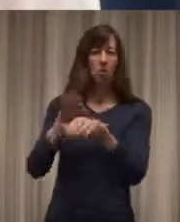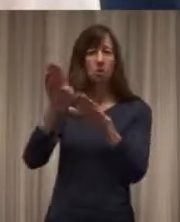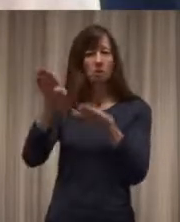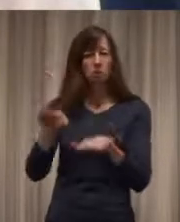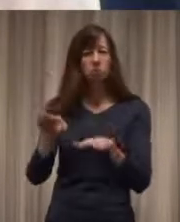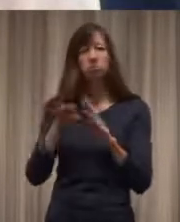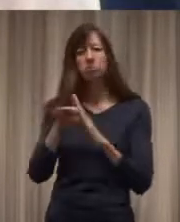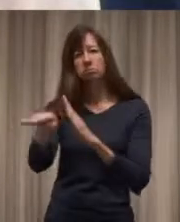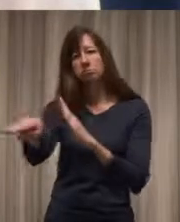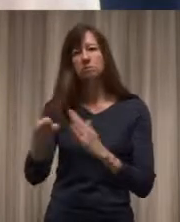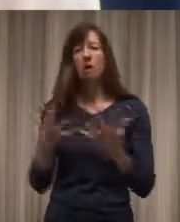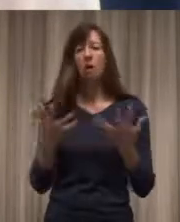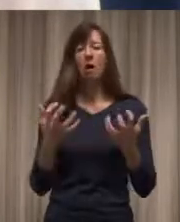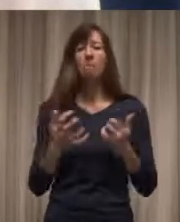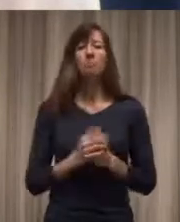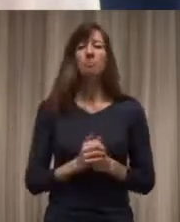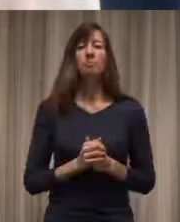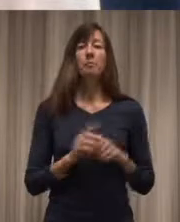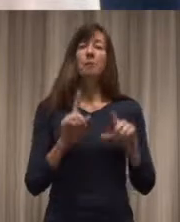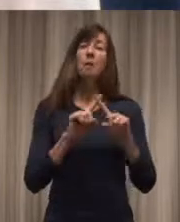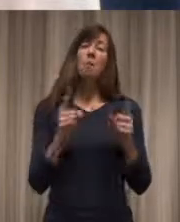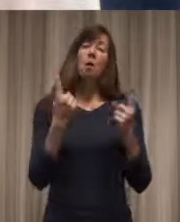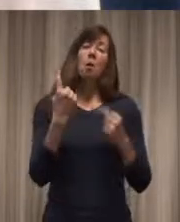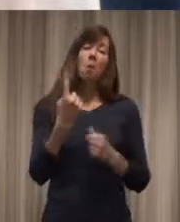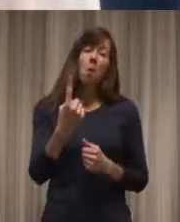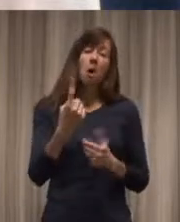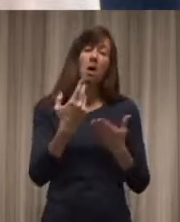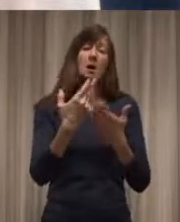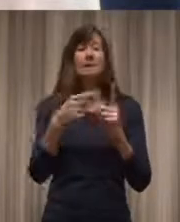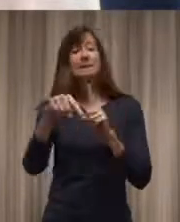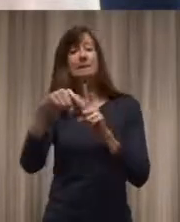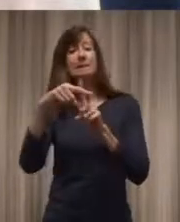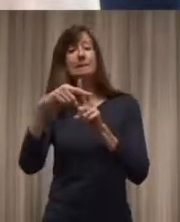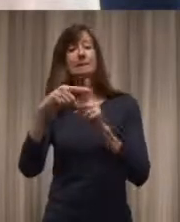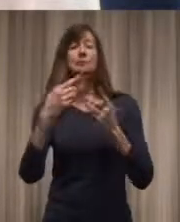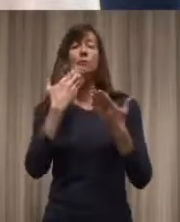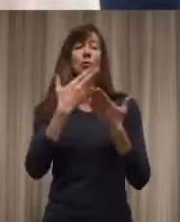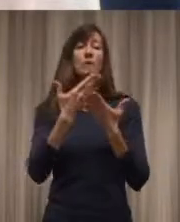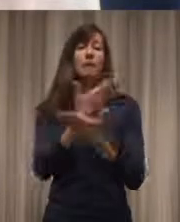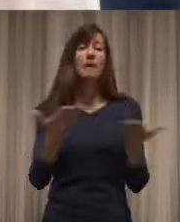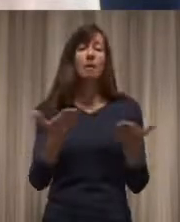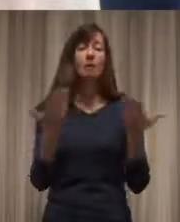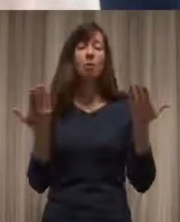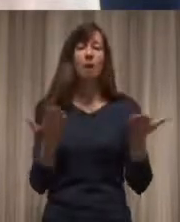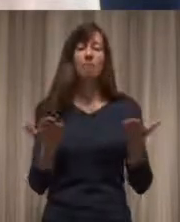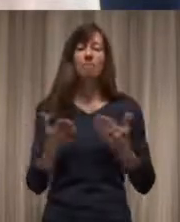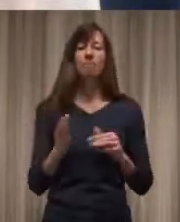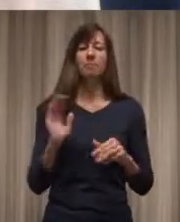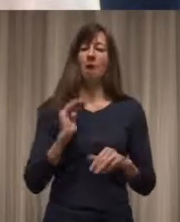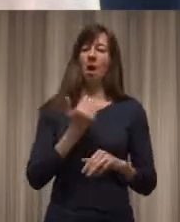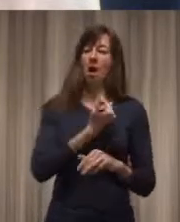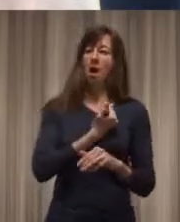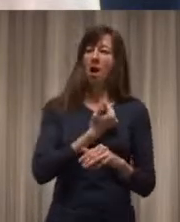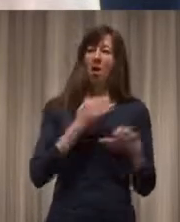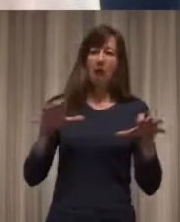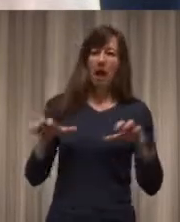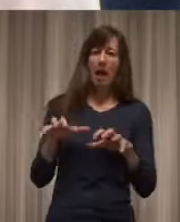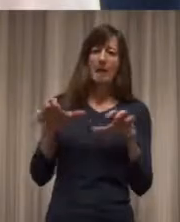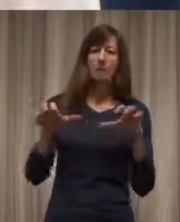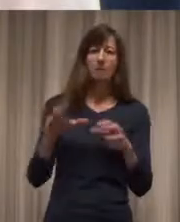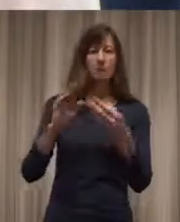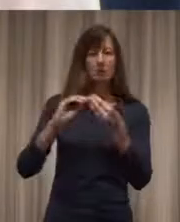is one relative bright spot in that our active case count has remained steady for the last week or